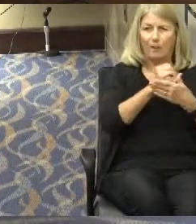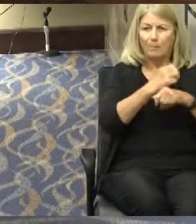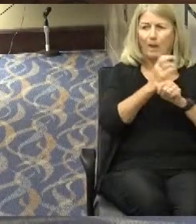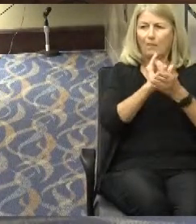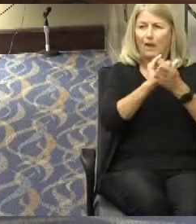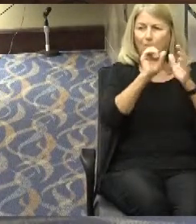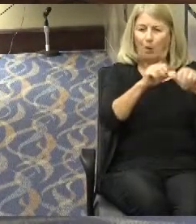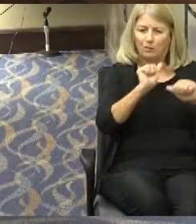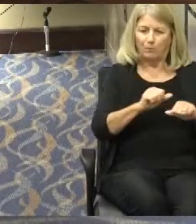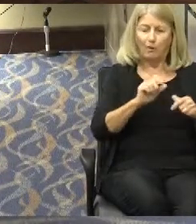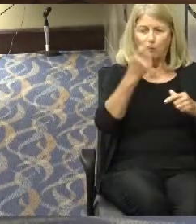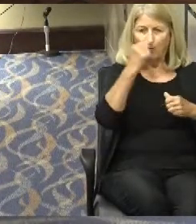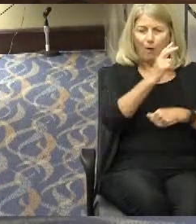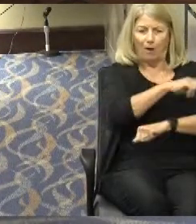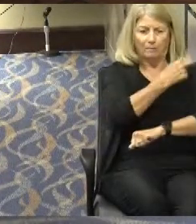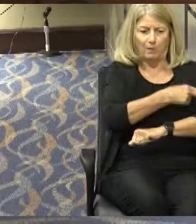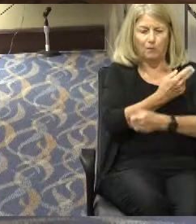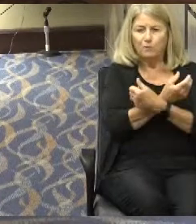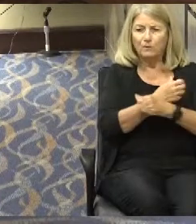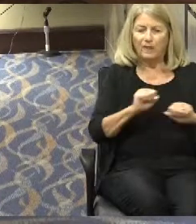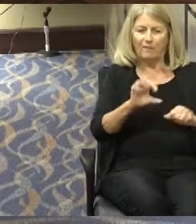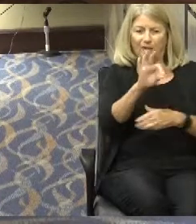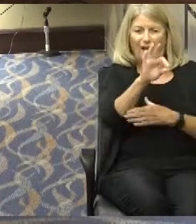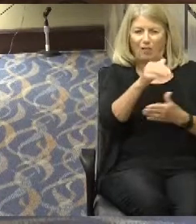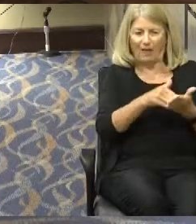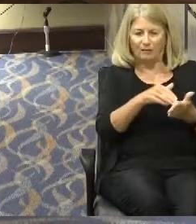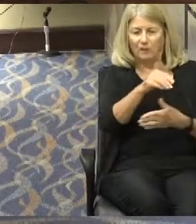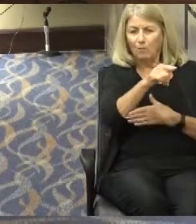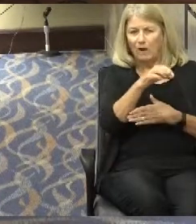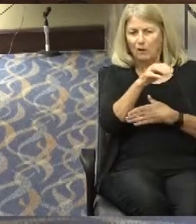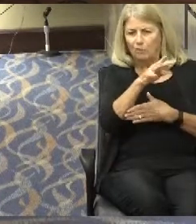save 9,114 lives.